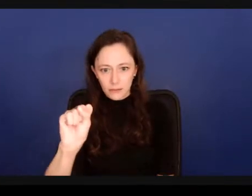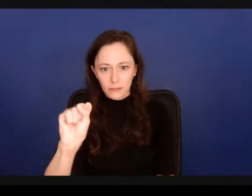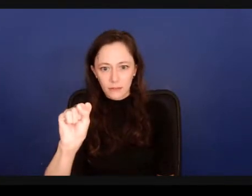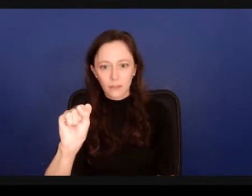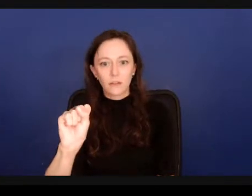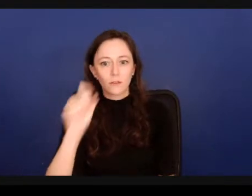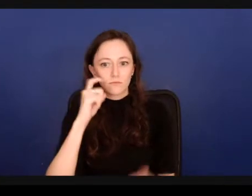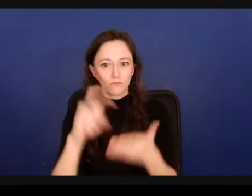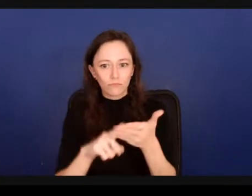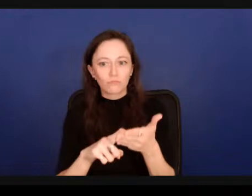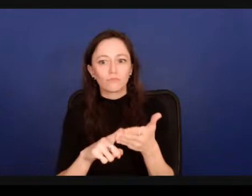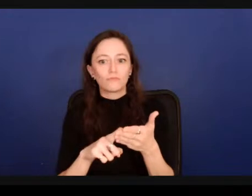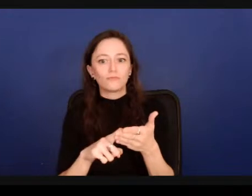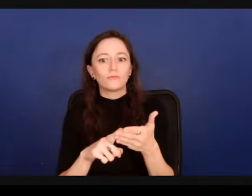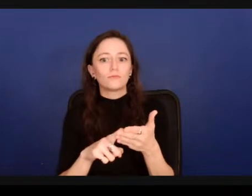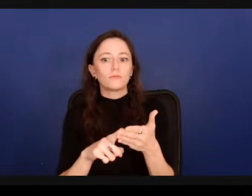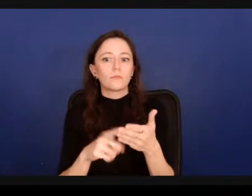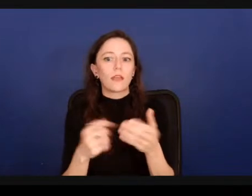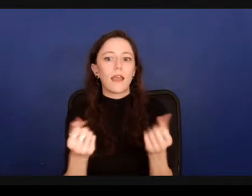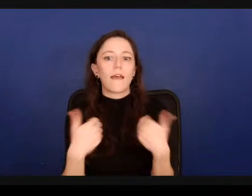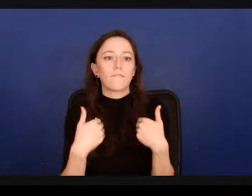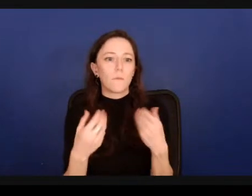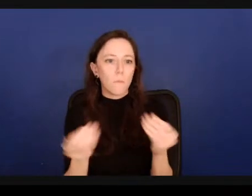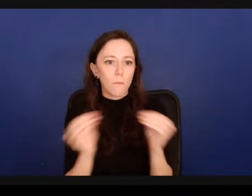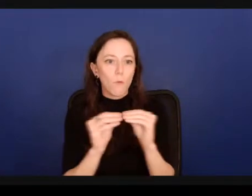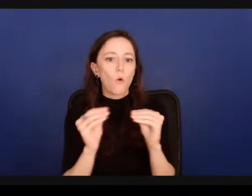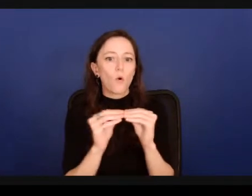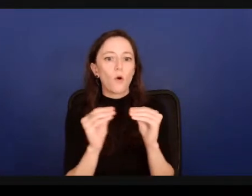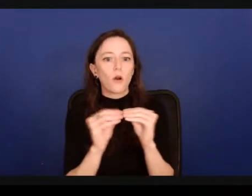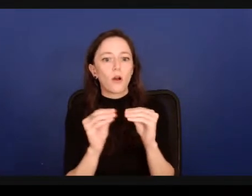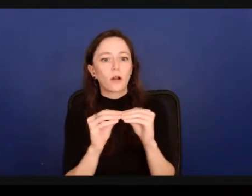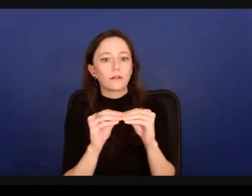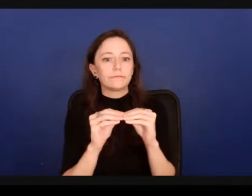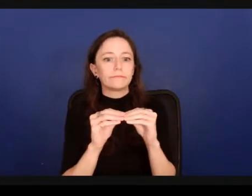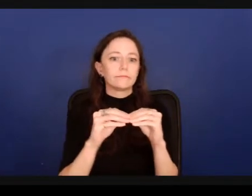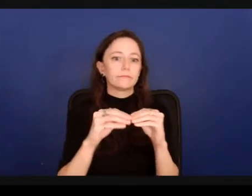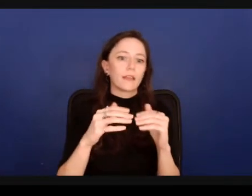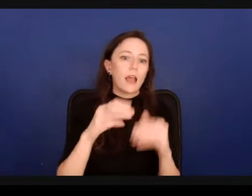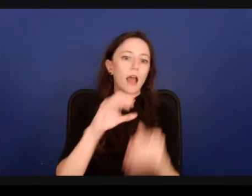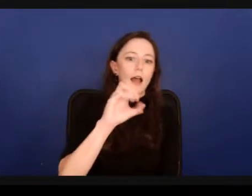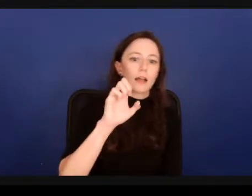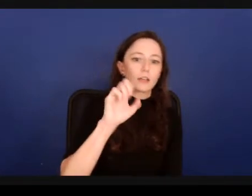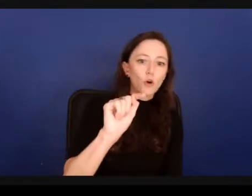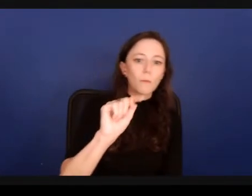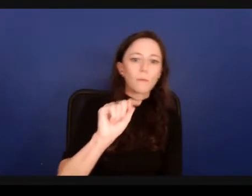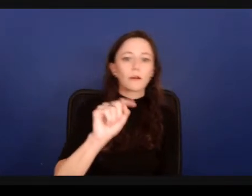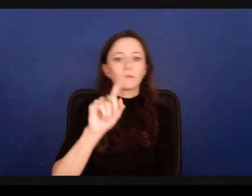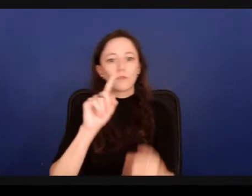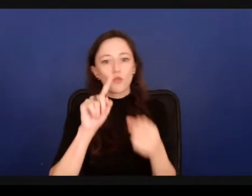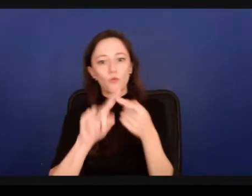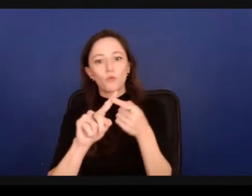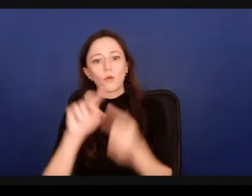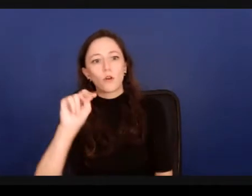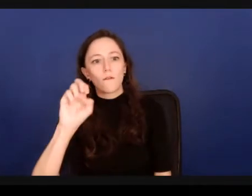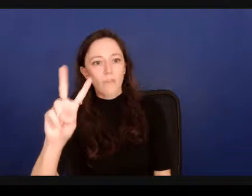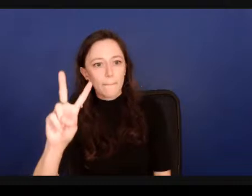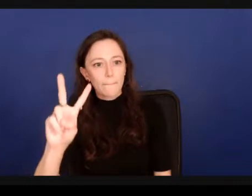swarm in late October and early November. Since then, has returned to background levels.